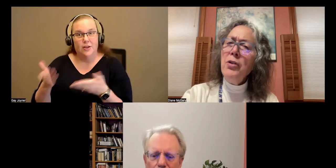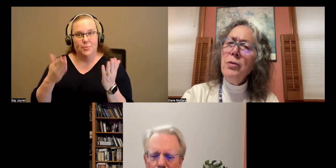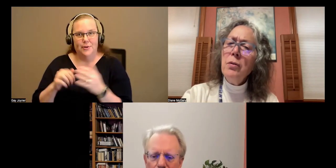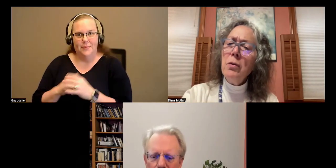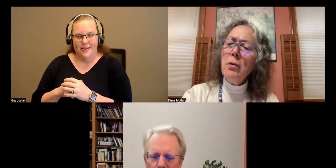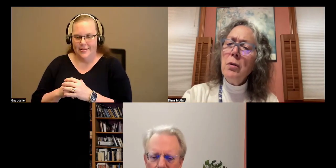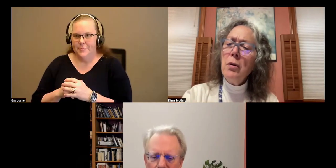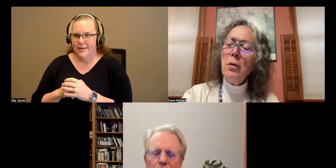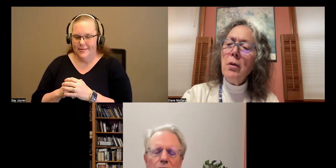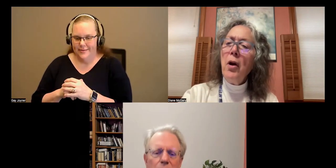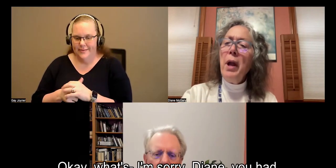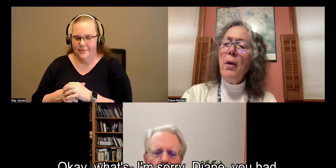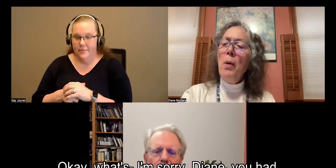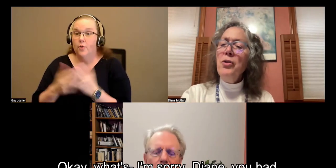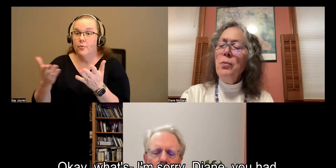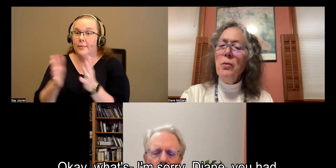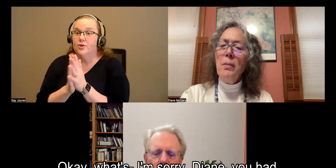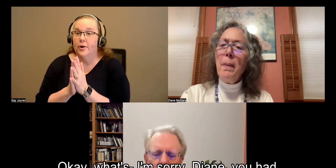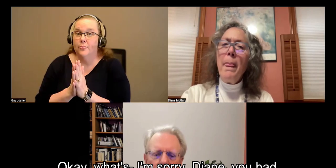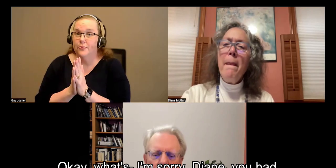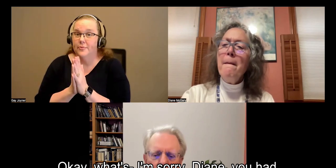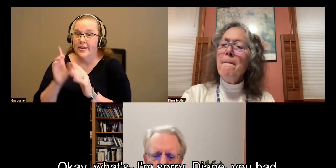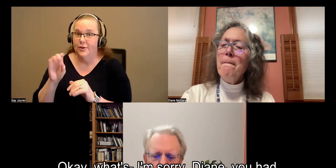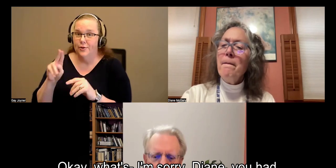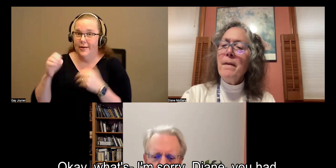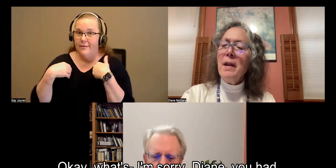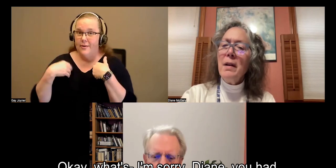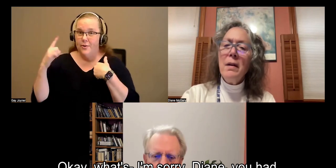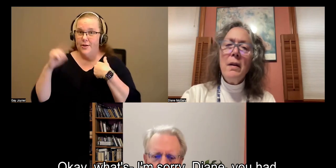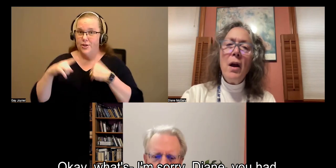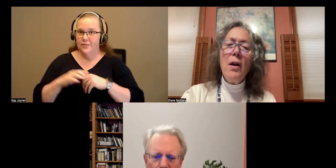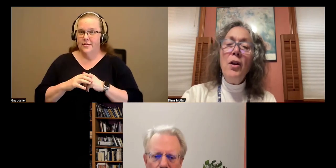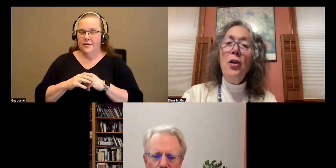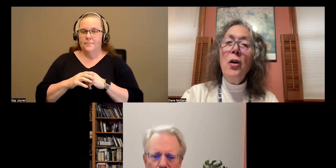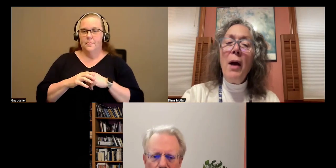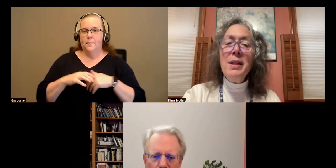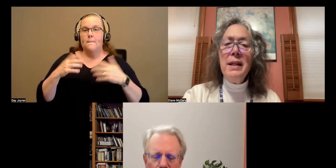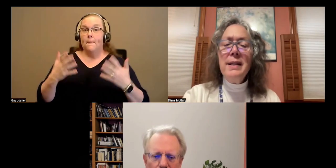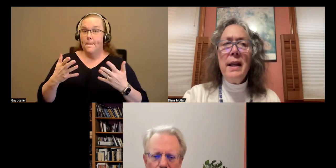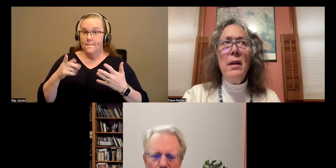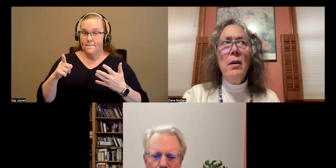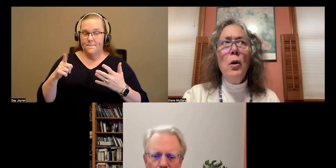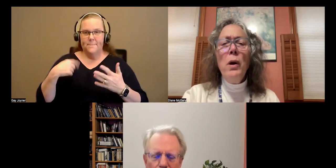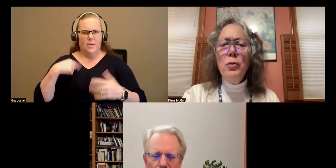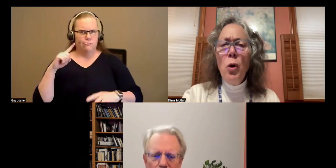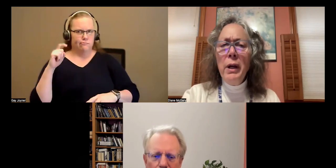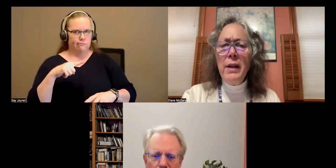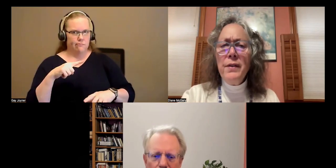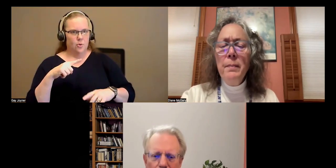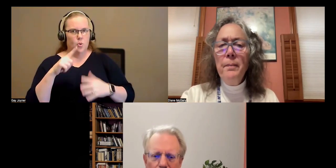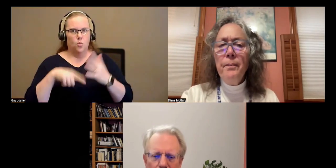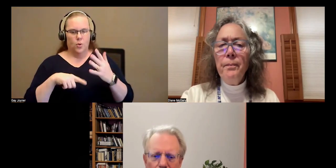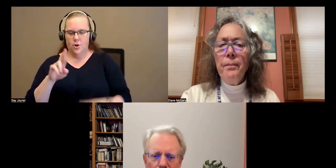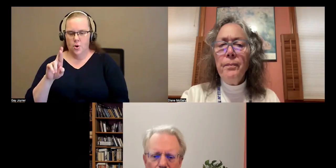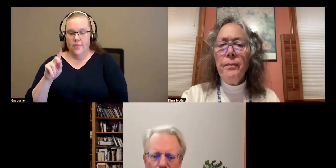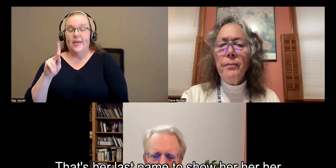I'll let you What's put up the next piece. okay, Oh, what's I'm sorry, Diane, you had a question. no, no, I was gonna say, what's